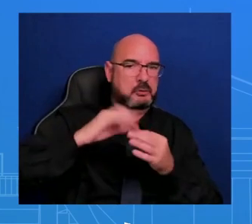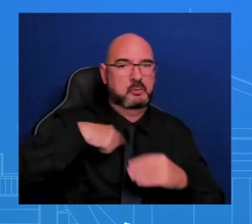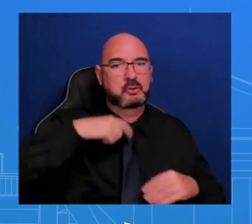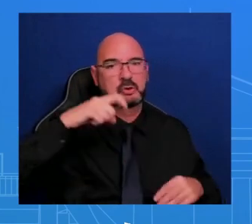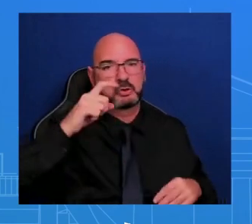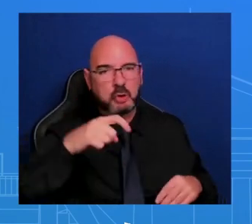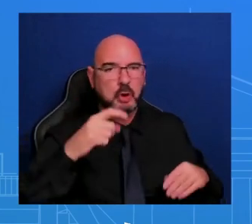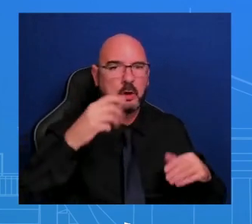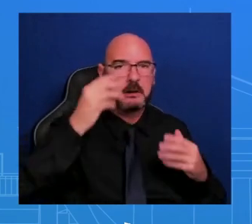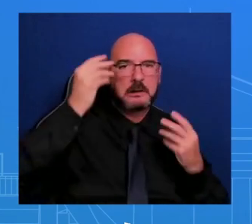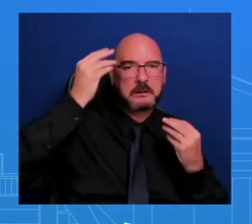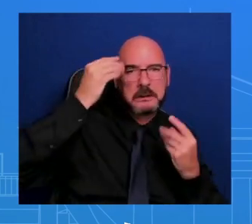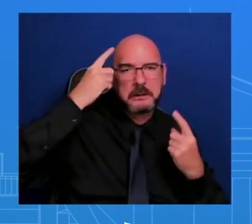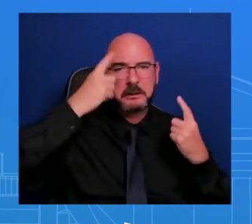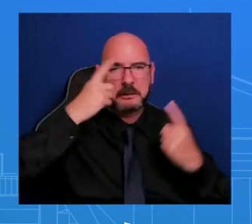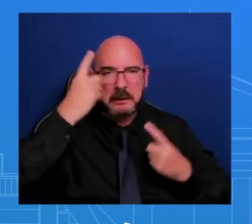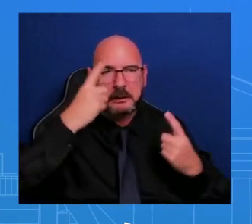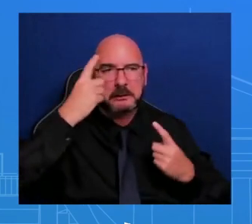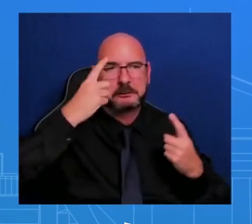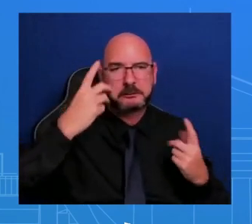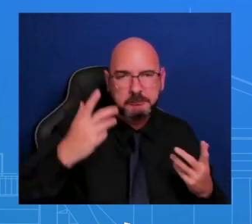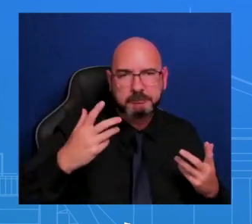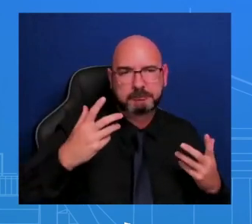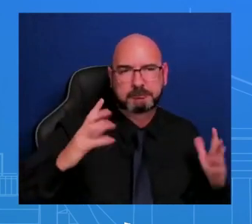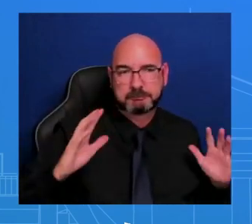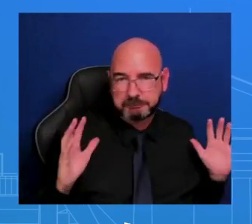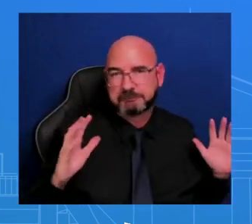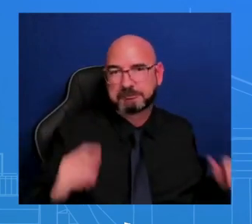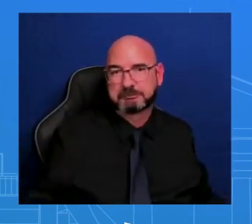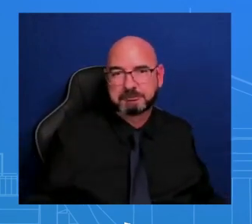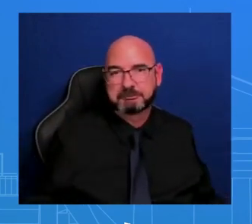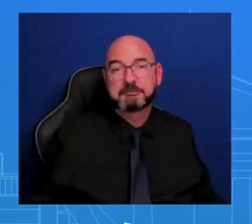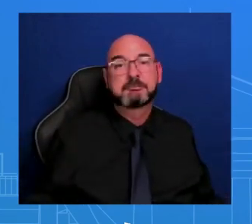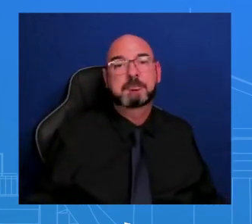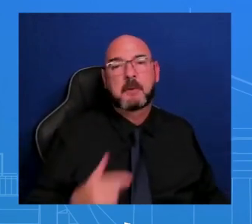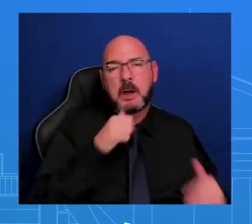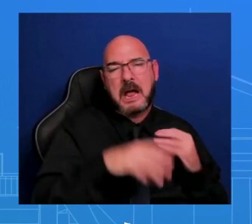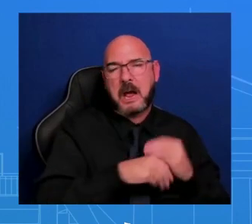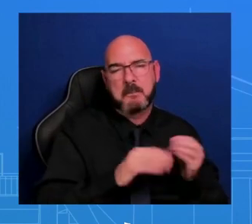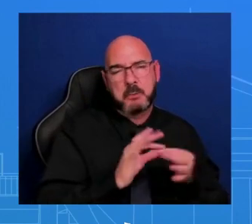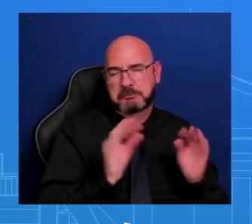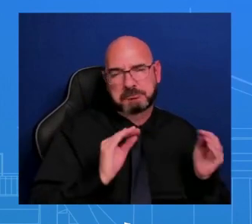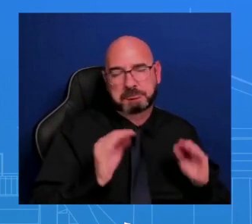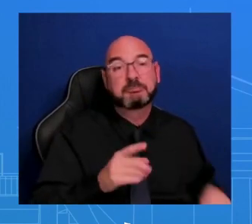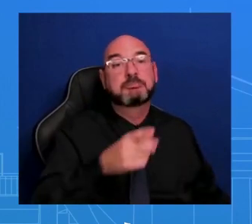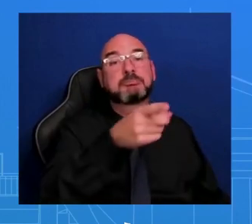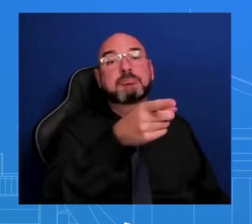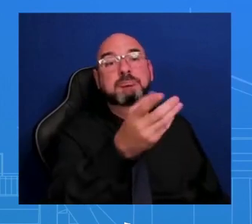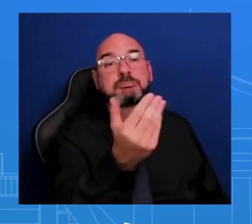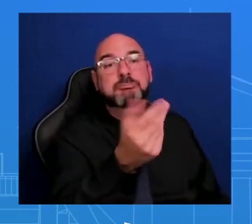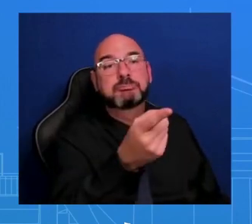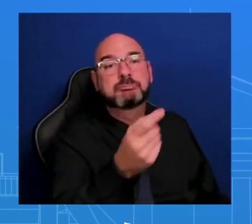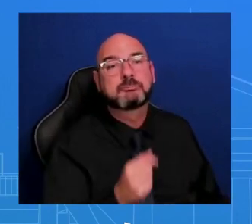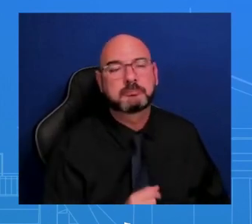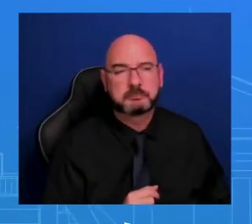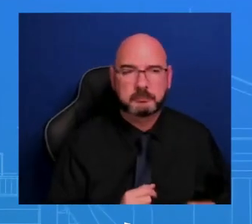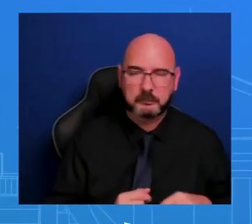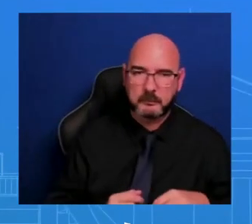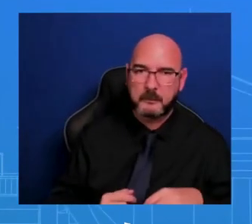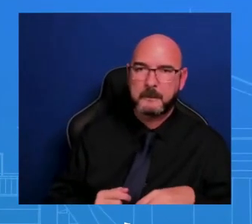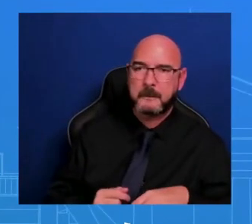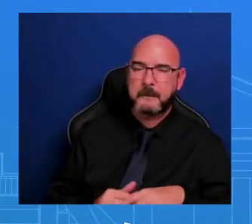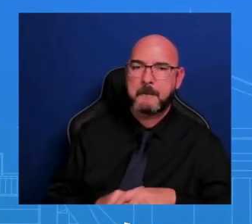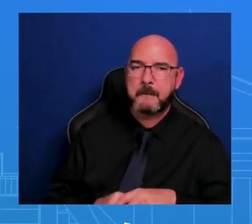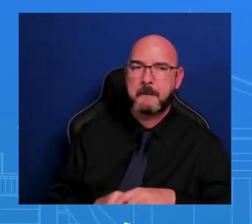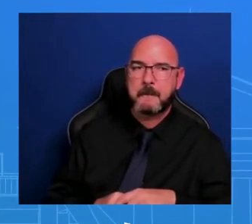I don't have anything else to say. All right, thank you, okay, no problem. Thanks, Karine. On a visit of the Chinese Foreign Minister, Wang